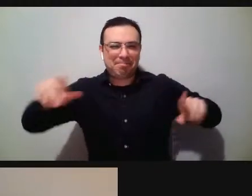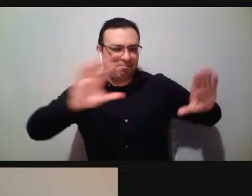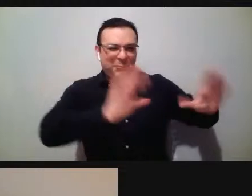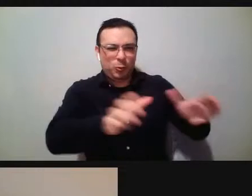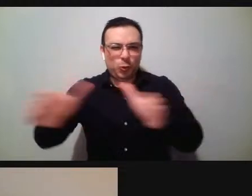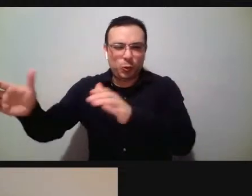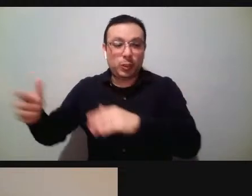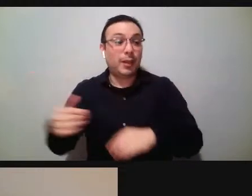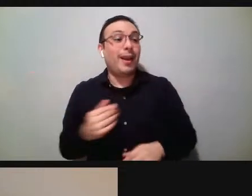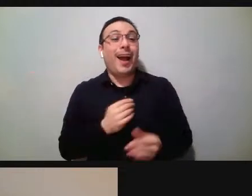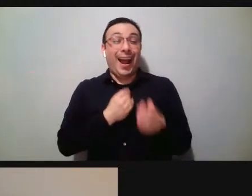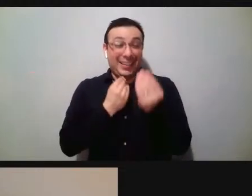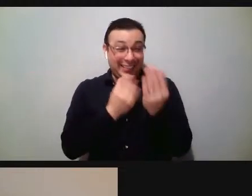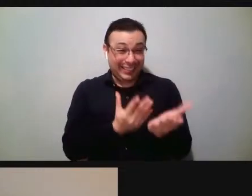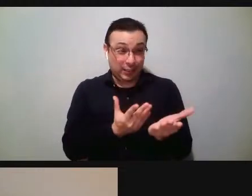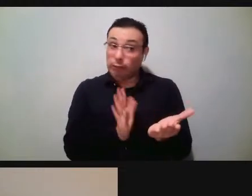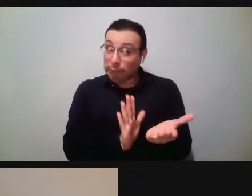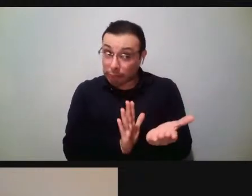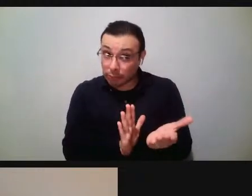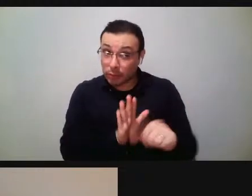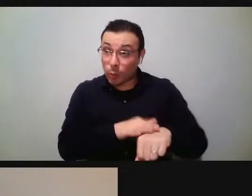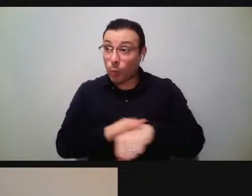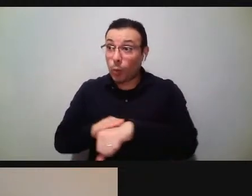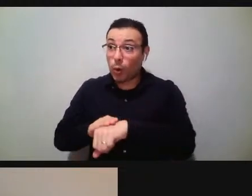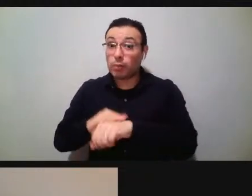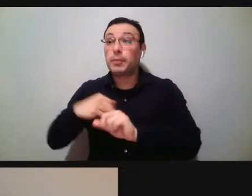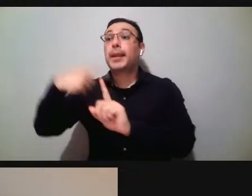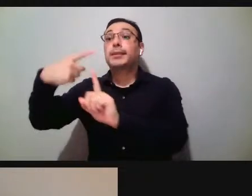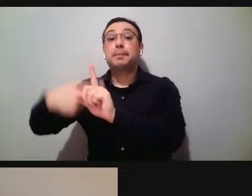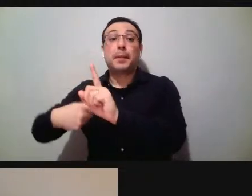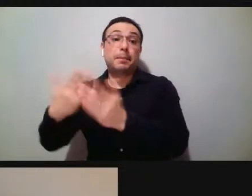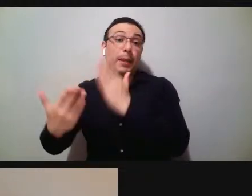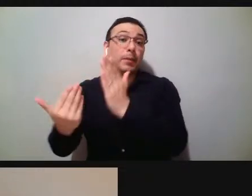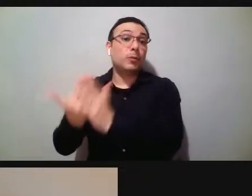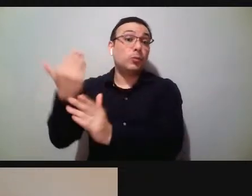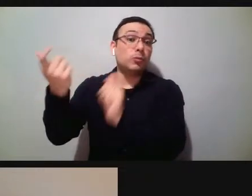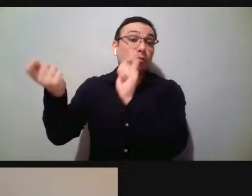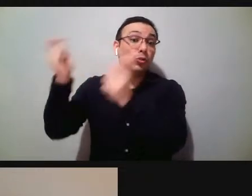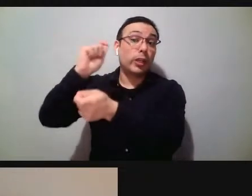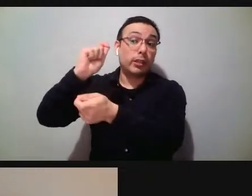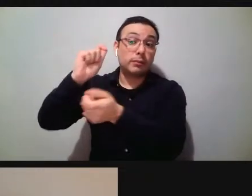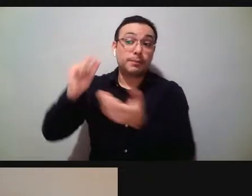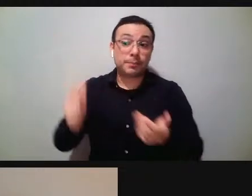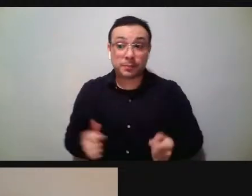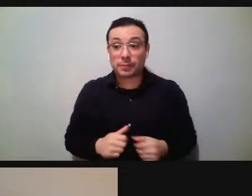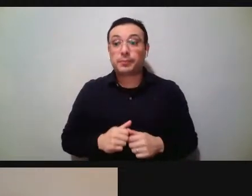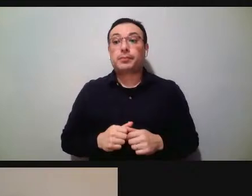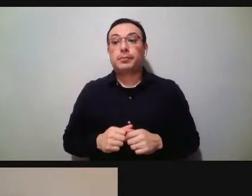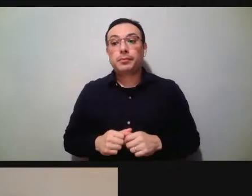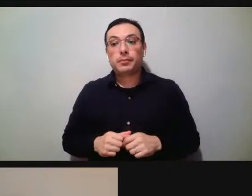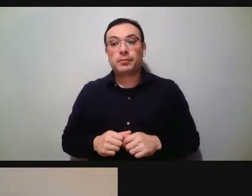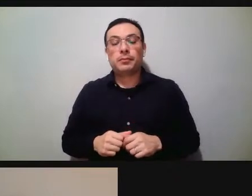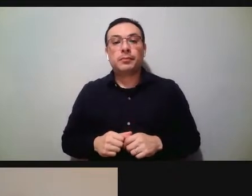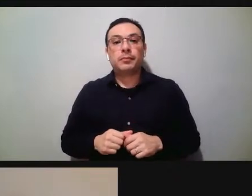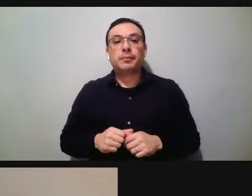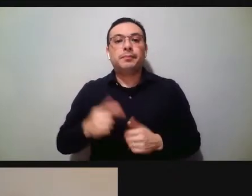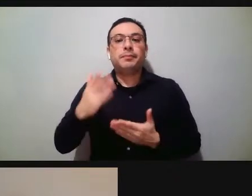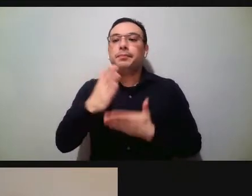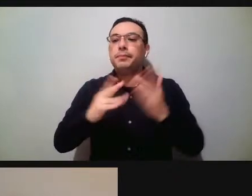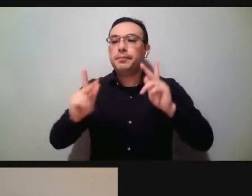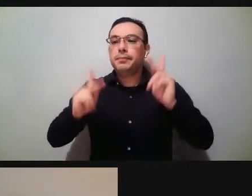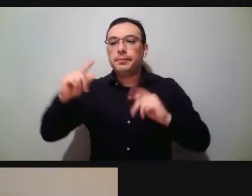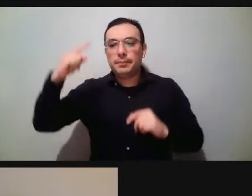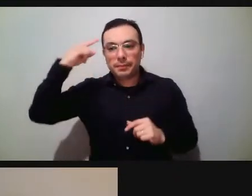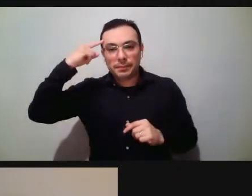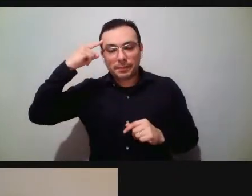be a little bit different, in another month. For instance, when I was saying that, if you have COVID at first, they were saying,